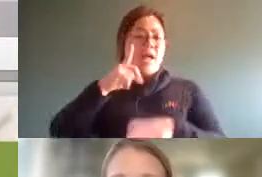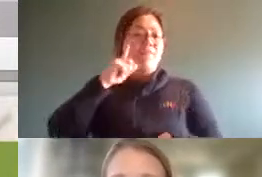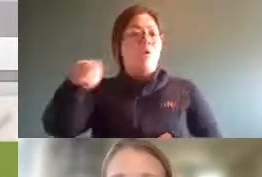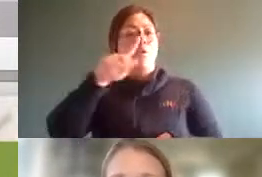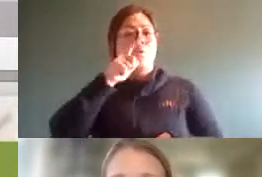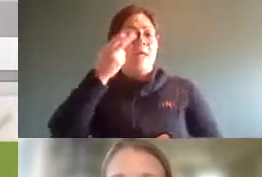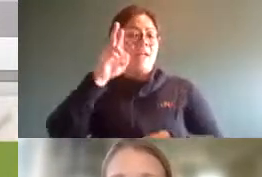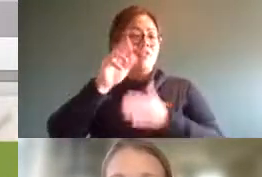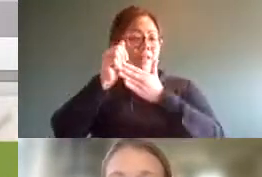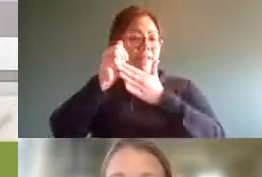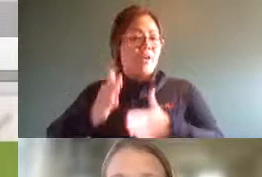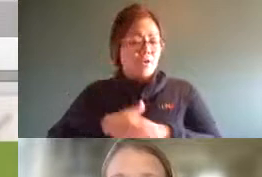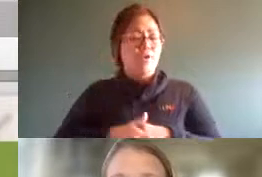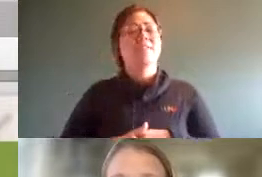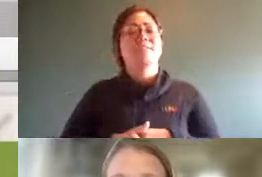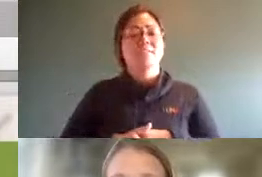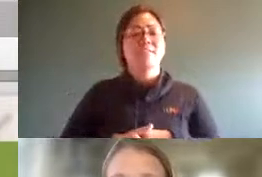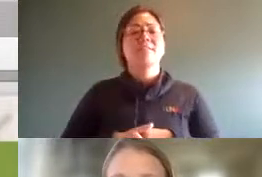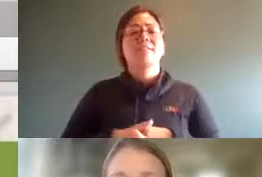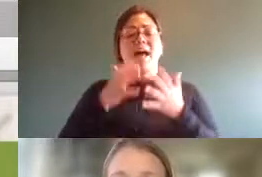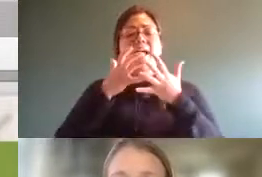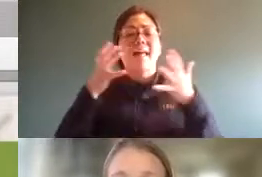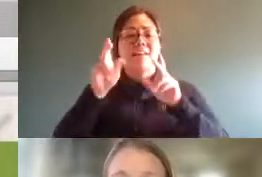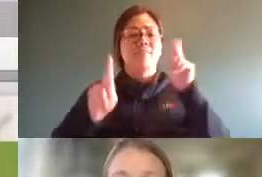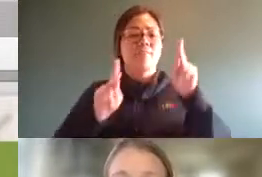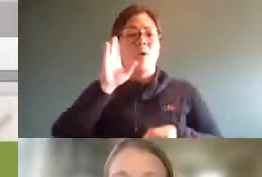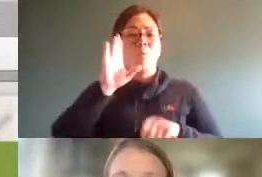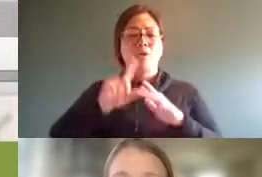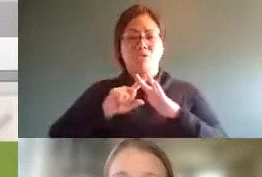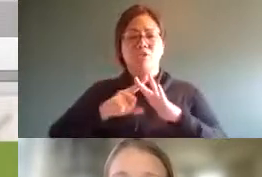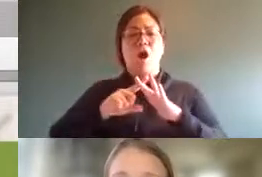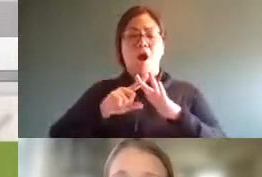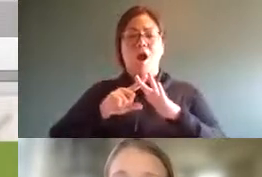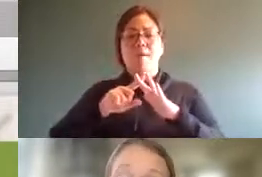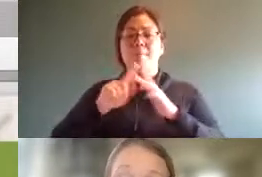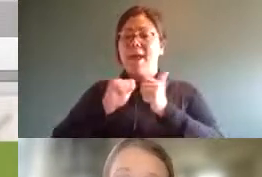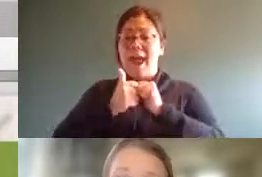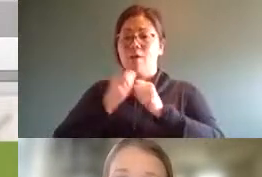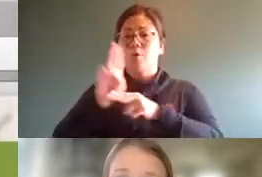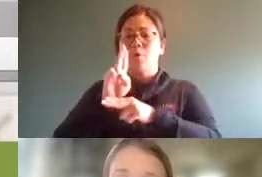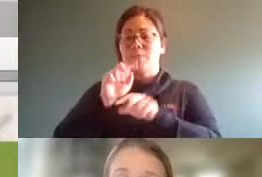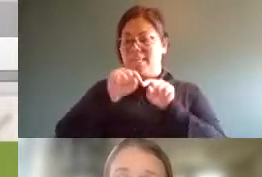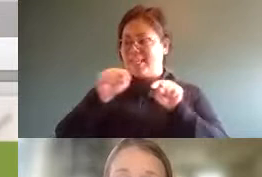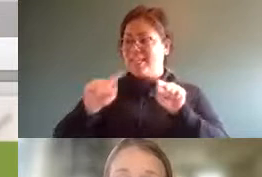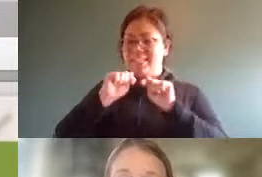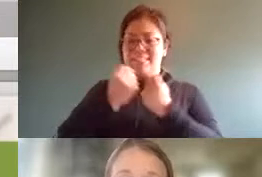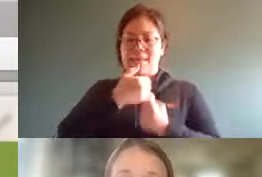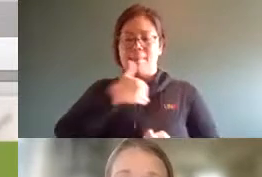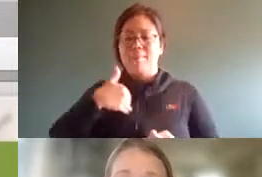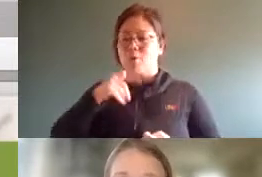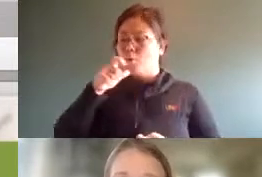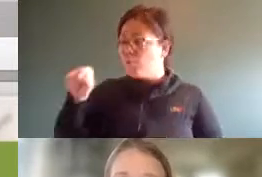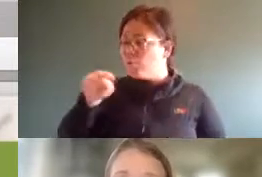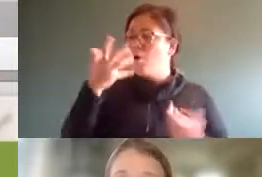as well, a lot of folks are going to start out by utilizing team members that are bilingual in their own